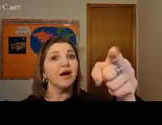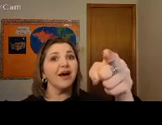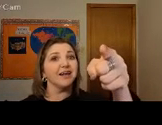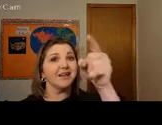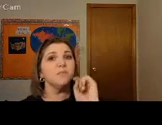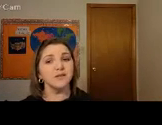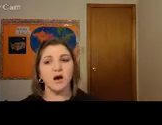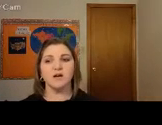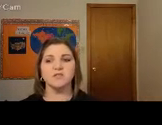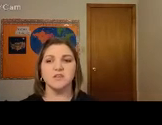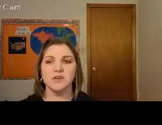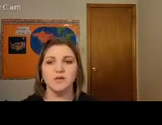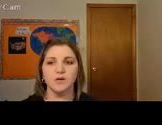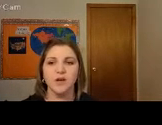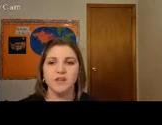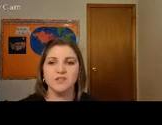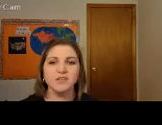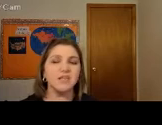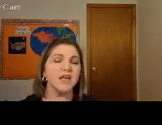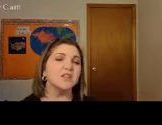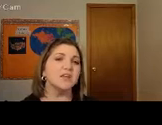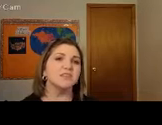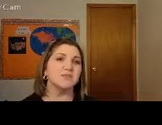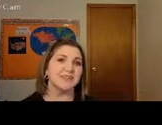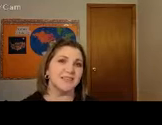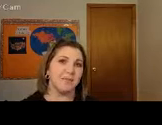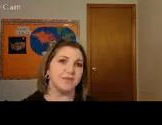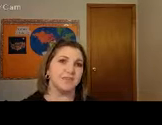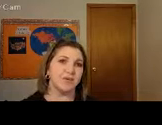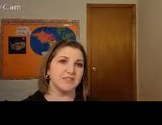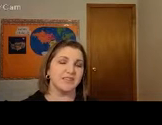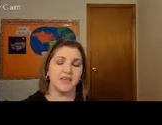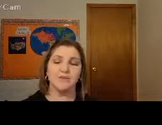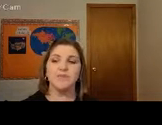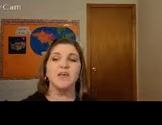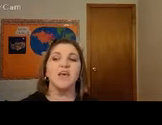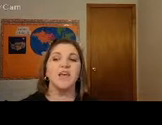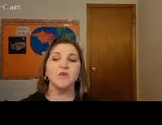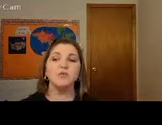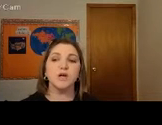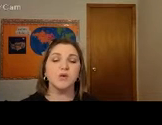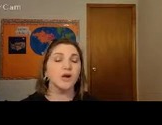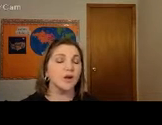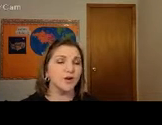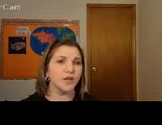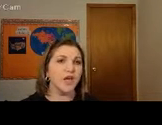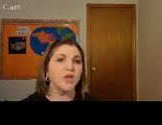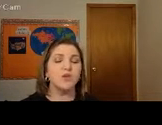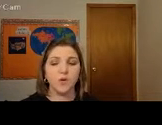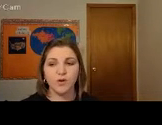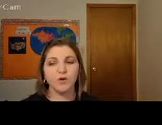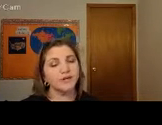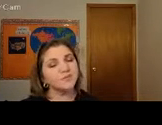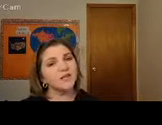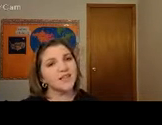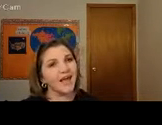you got it, it belongs to you. So let's take a look at some examples that we see. If you don't hurry,